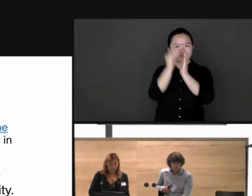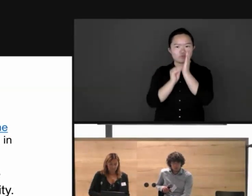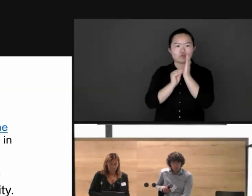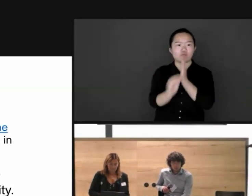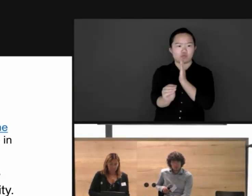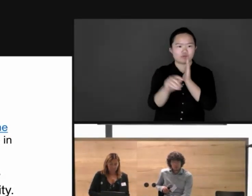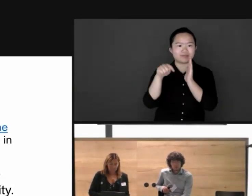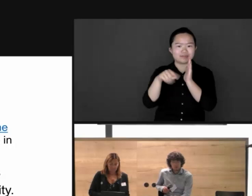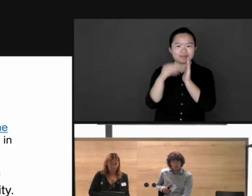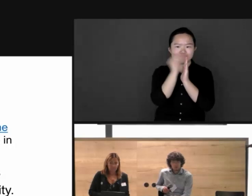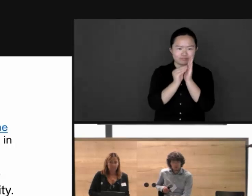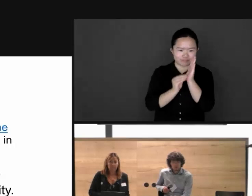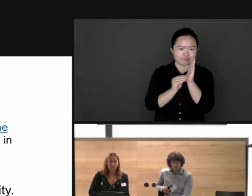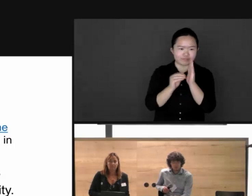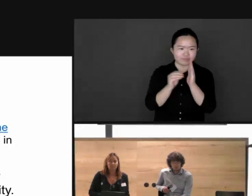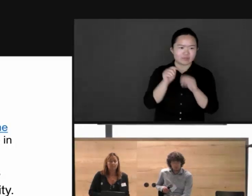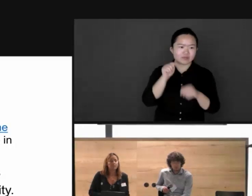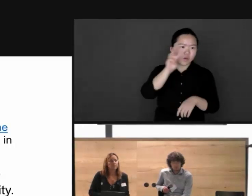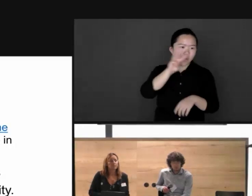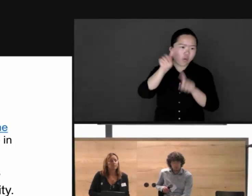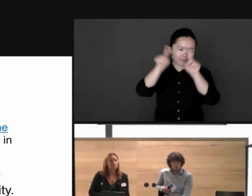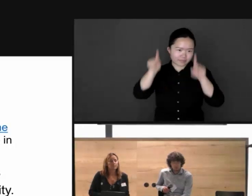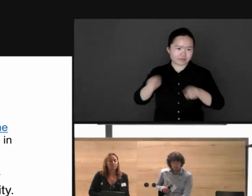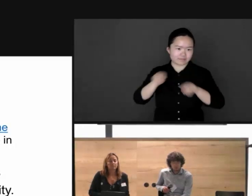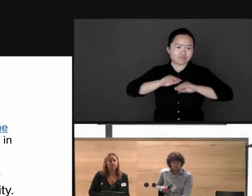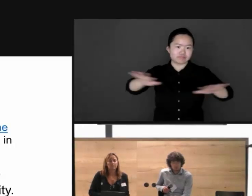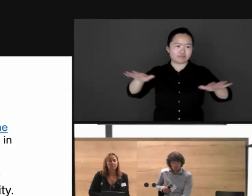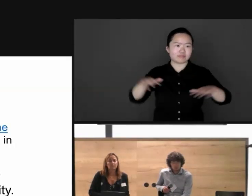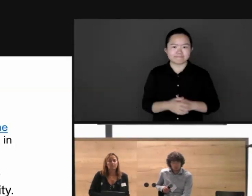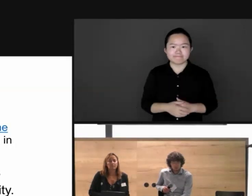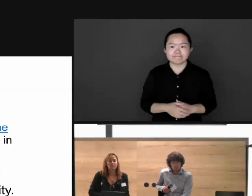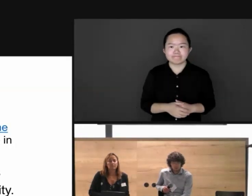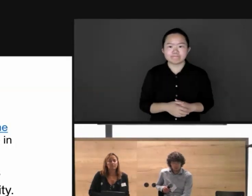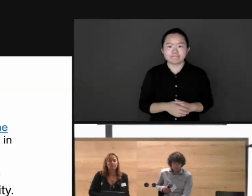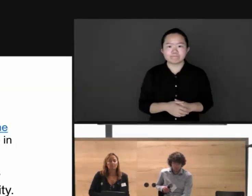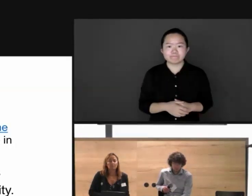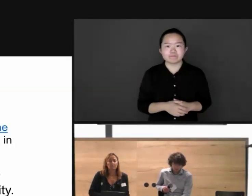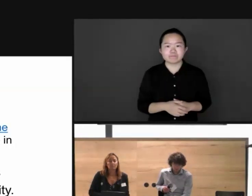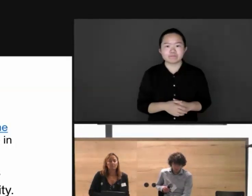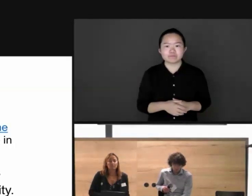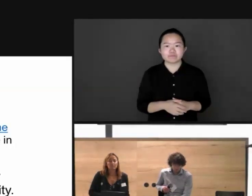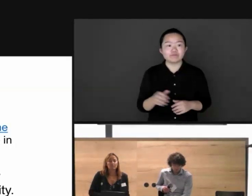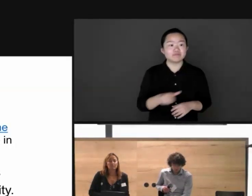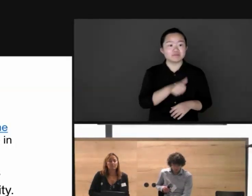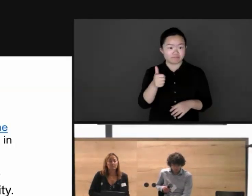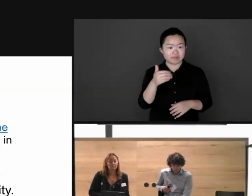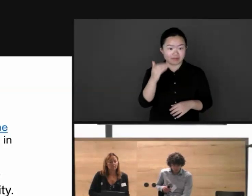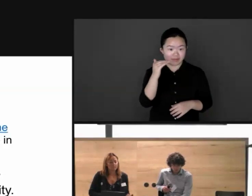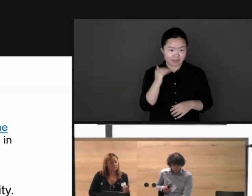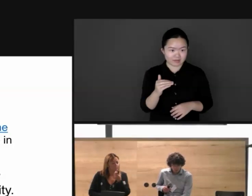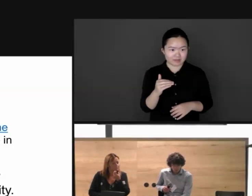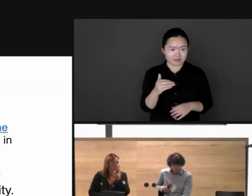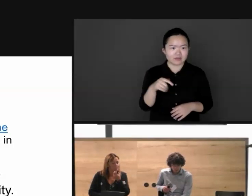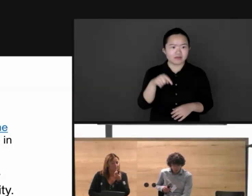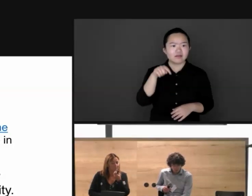testing to external experts. For example, this year, the authority held a public procurement to select